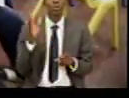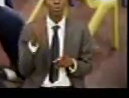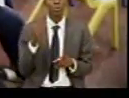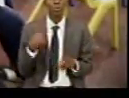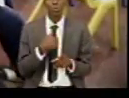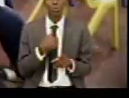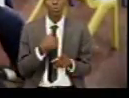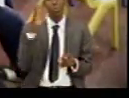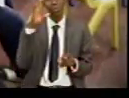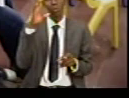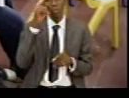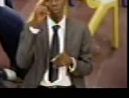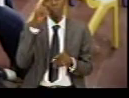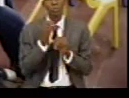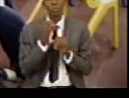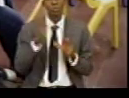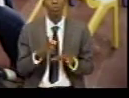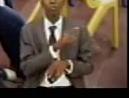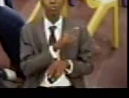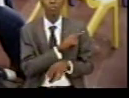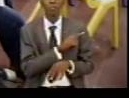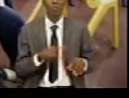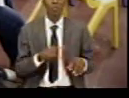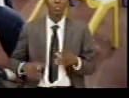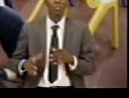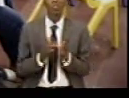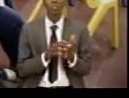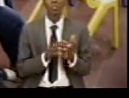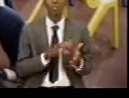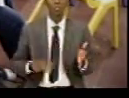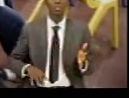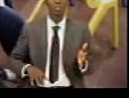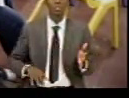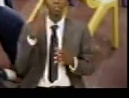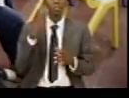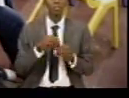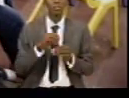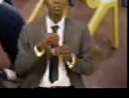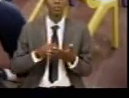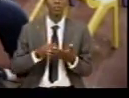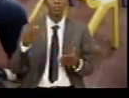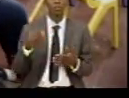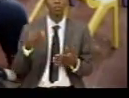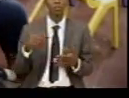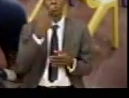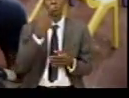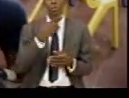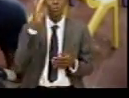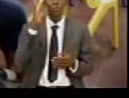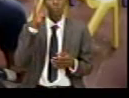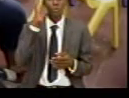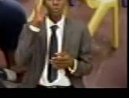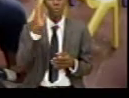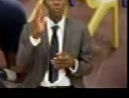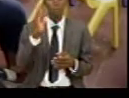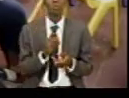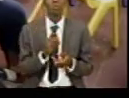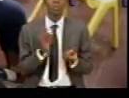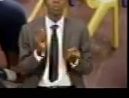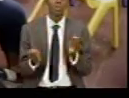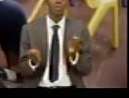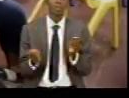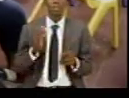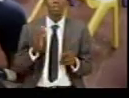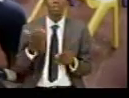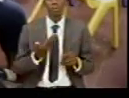the Lord Jesus Christ. In verse 21, who shall change our vile body. That's